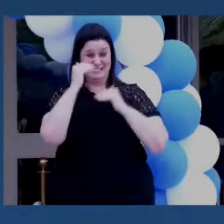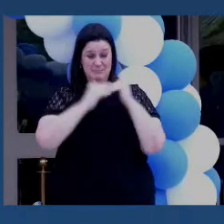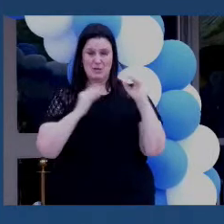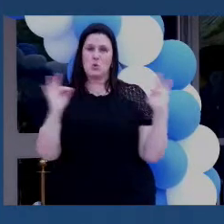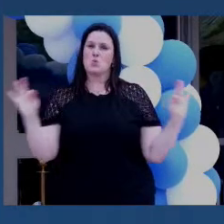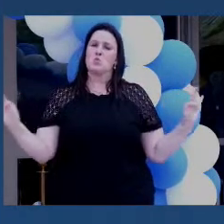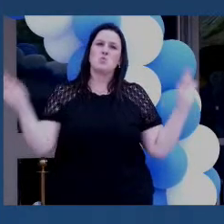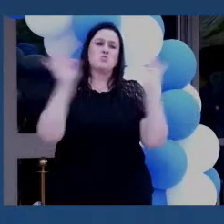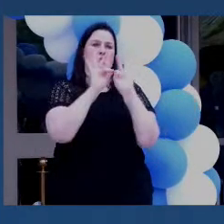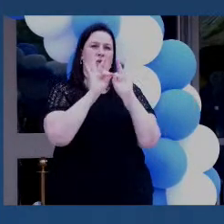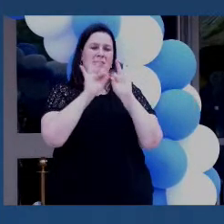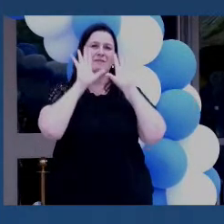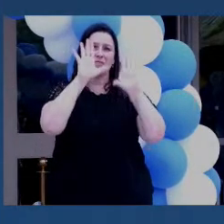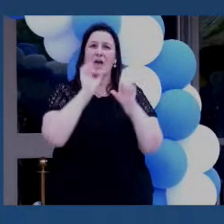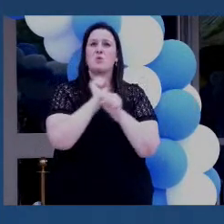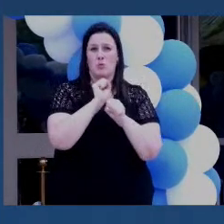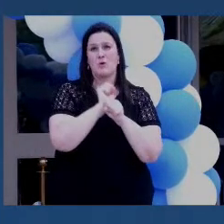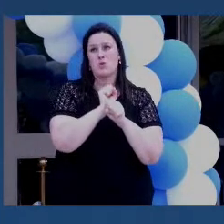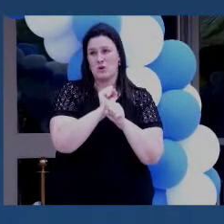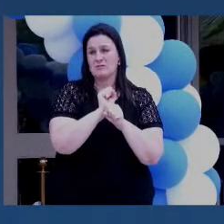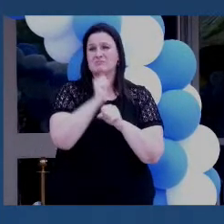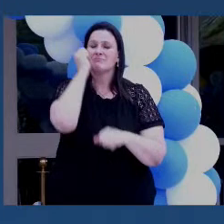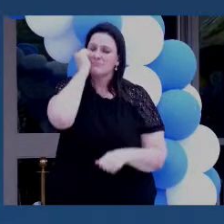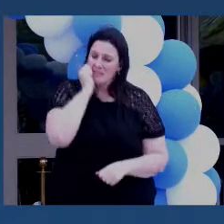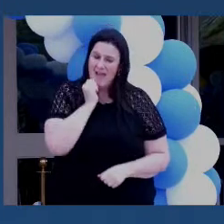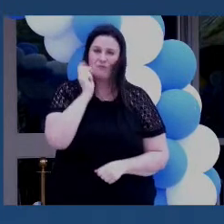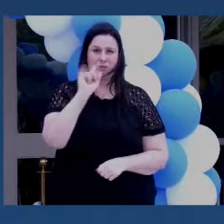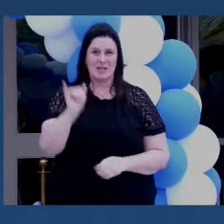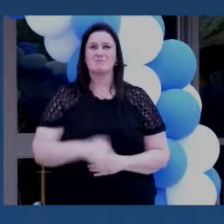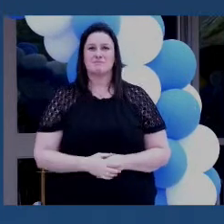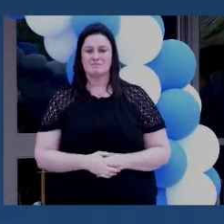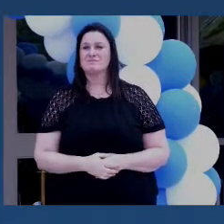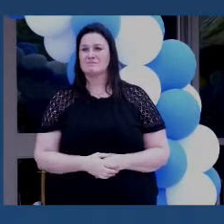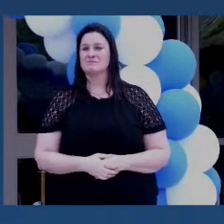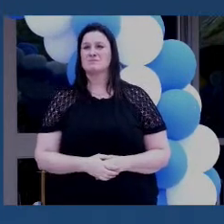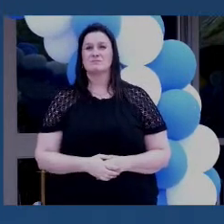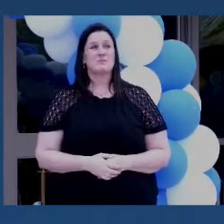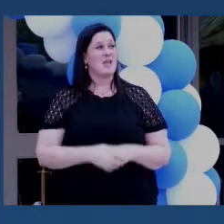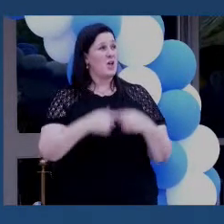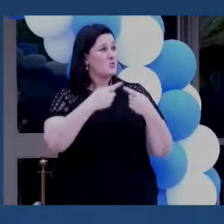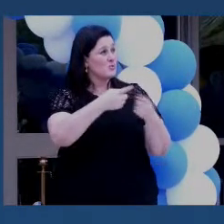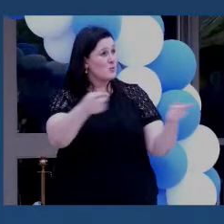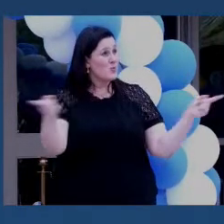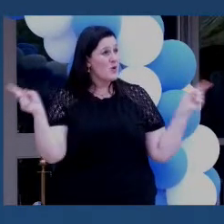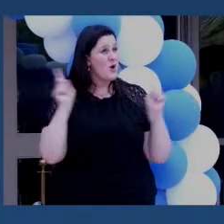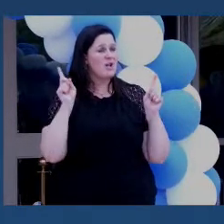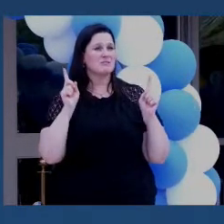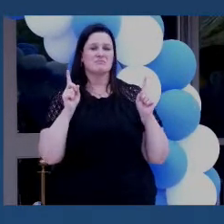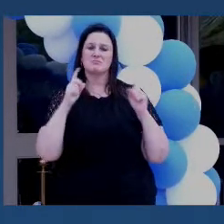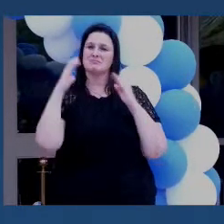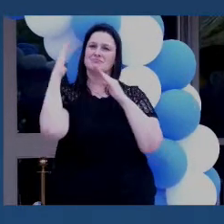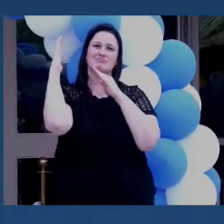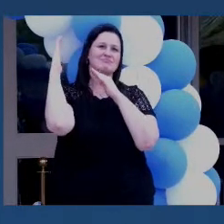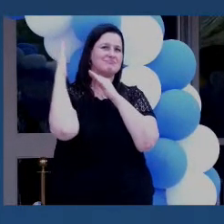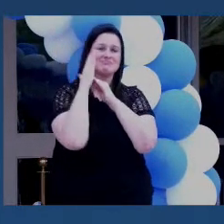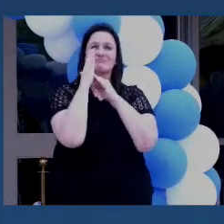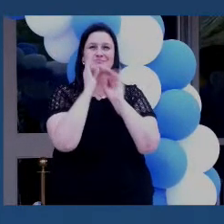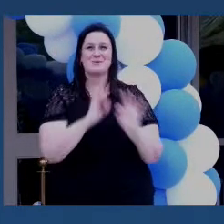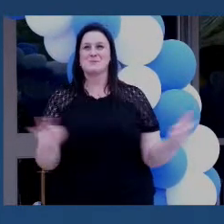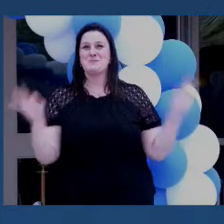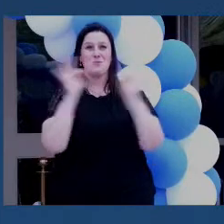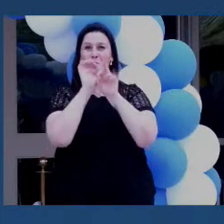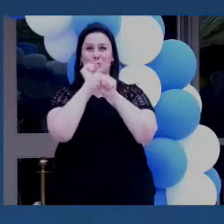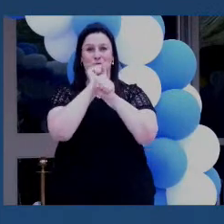of the great work that you do every single day. And you all have the most important job of